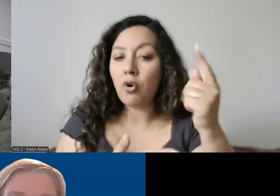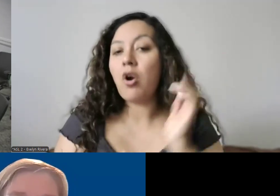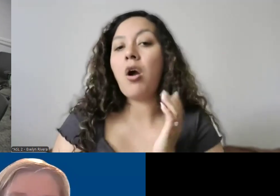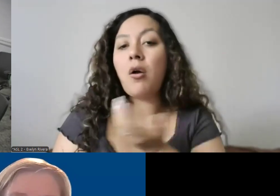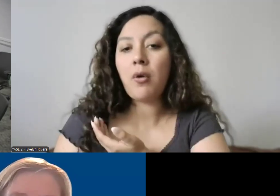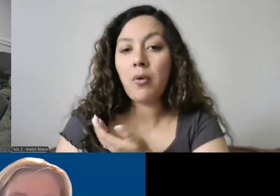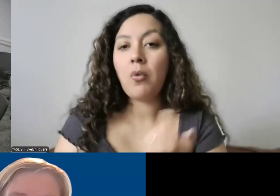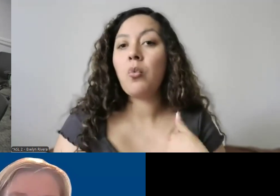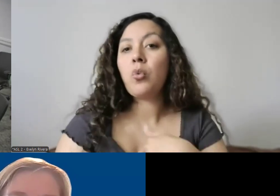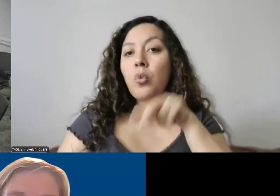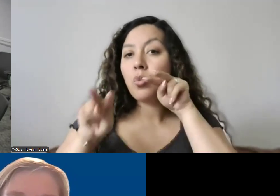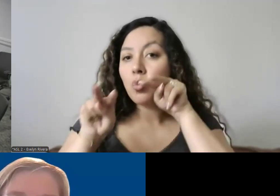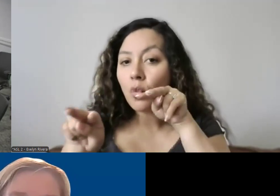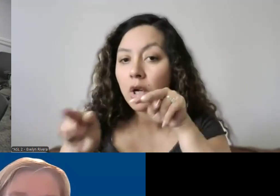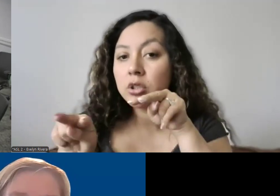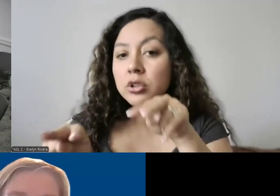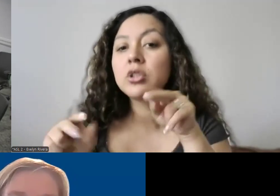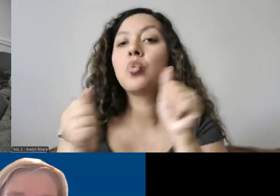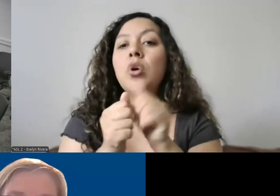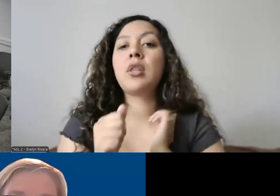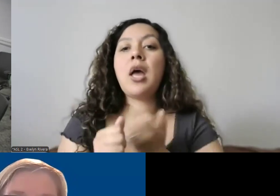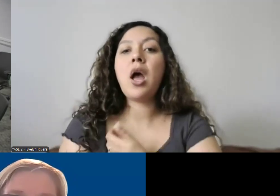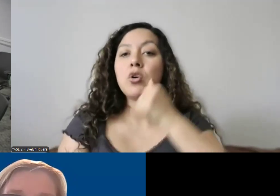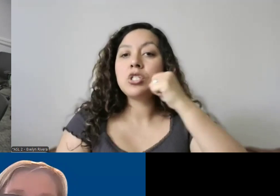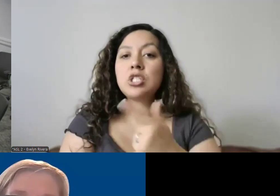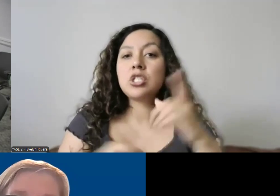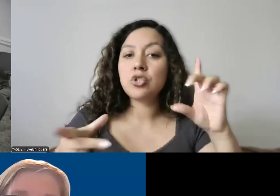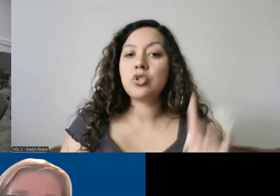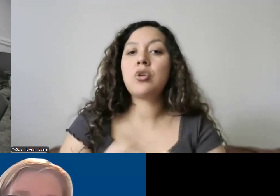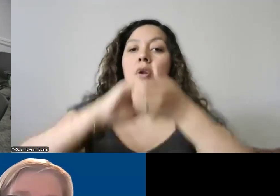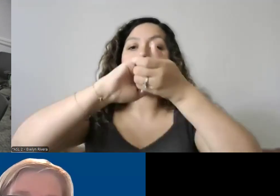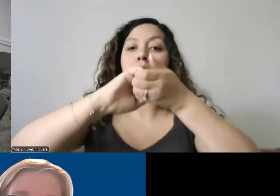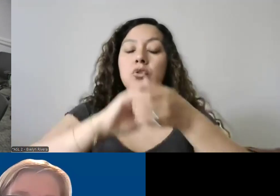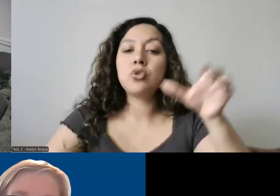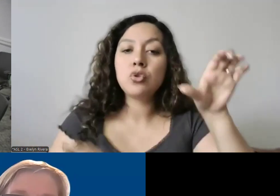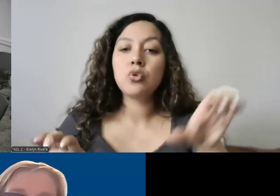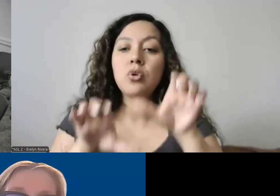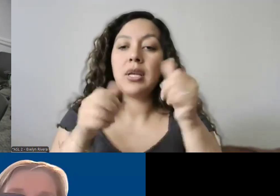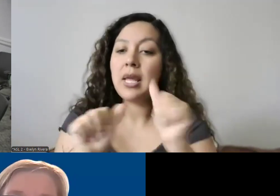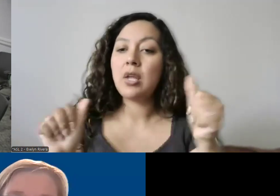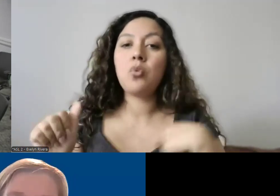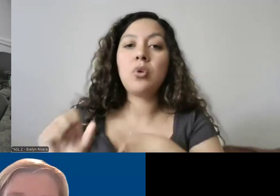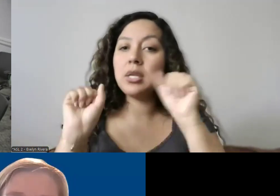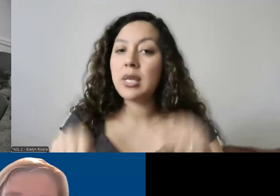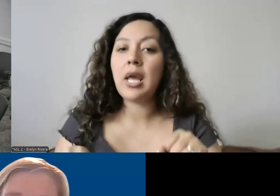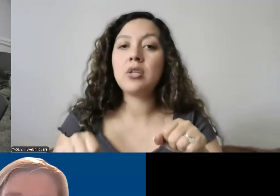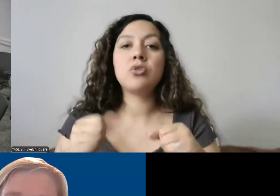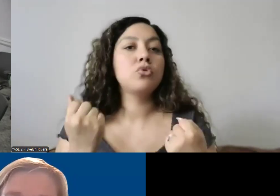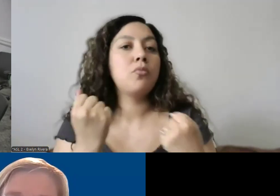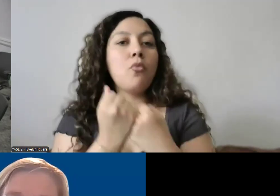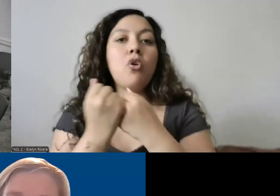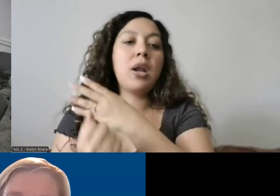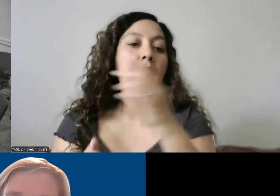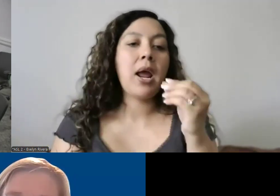in unison with our sister departments and agencies to do everything we can to defend and protect programs that